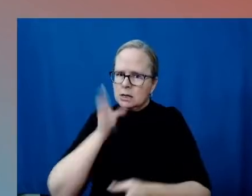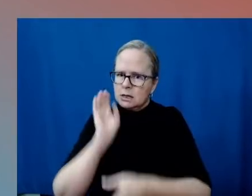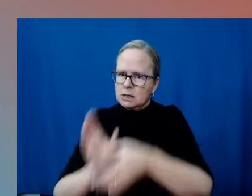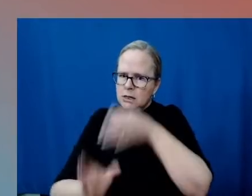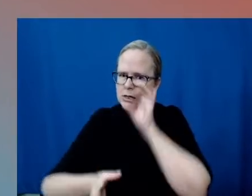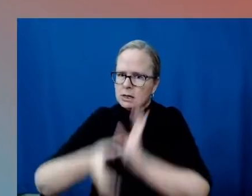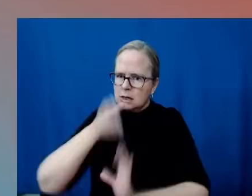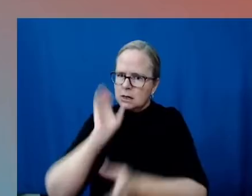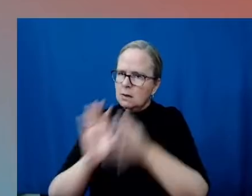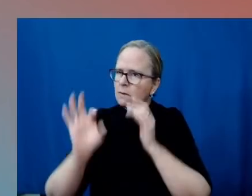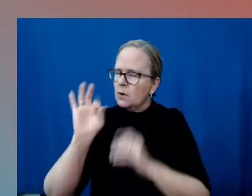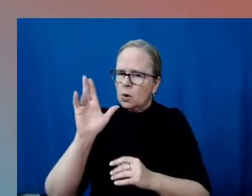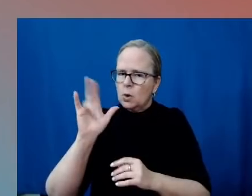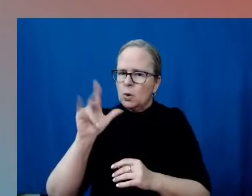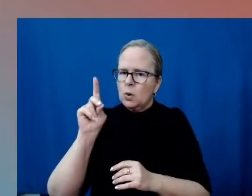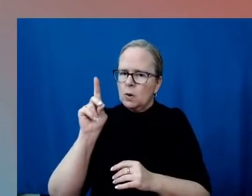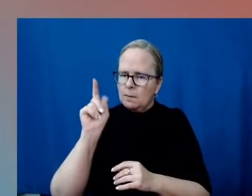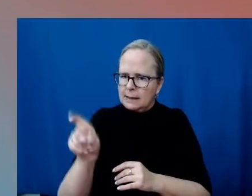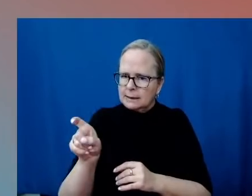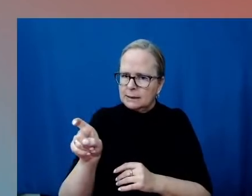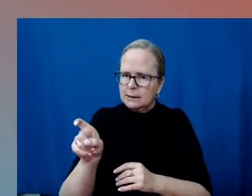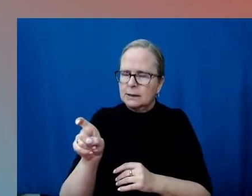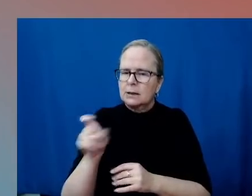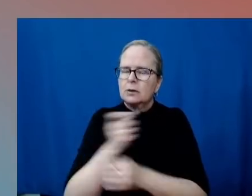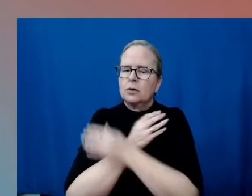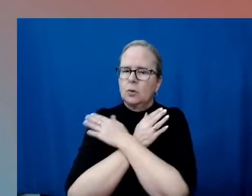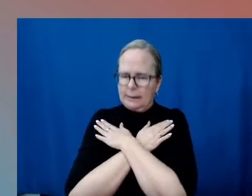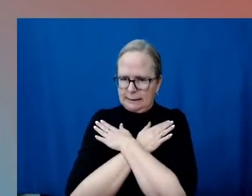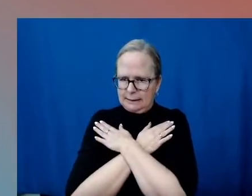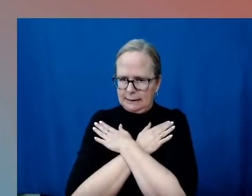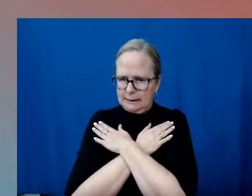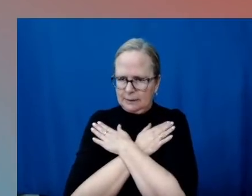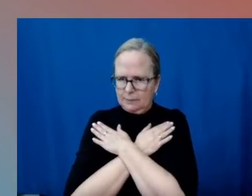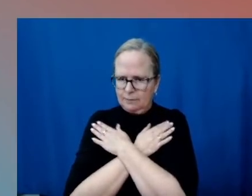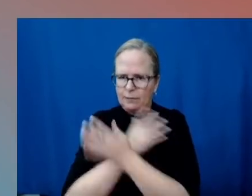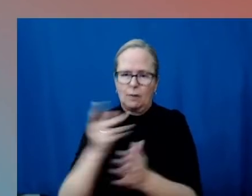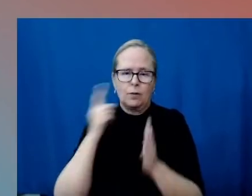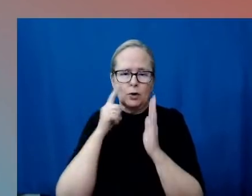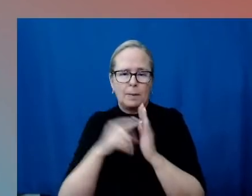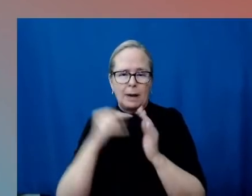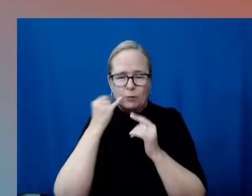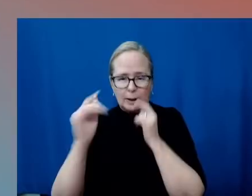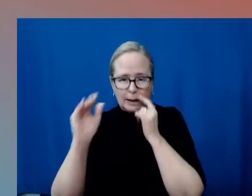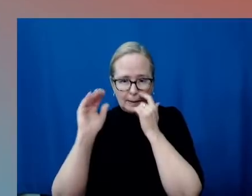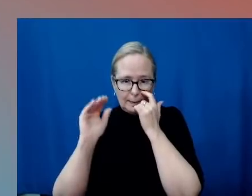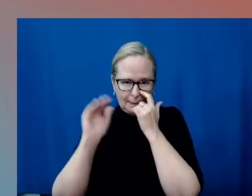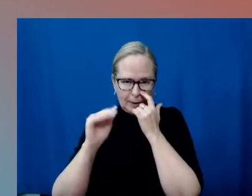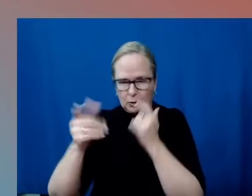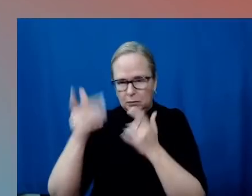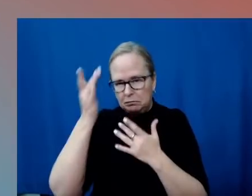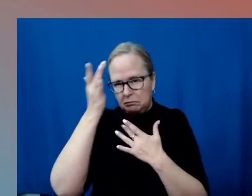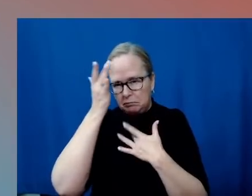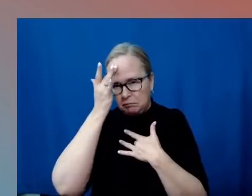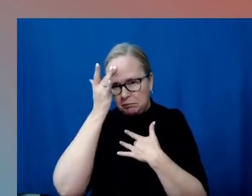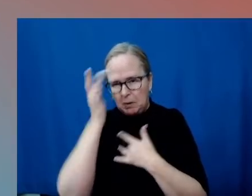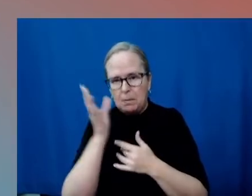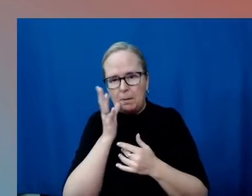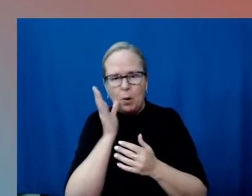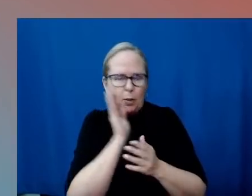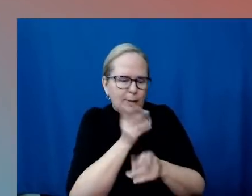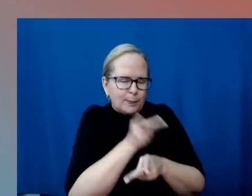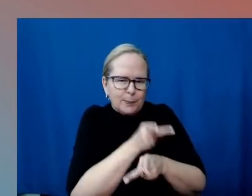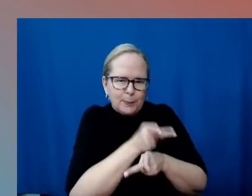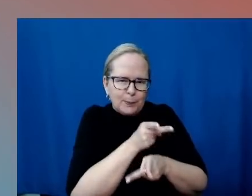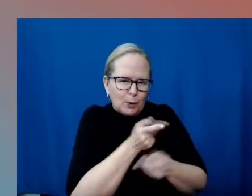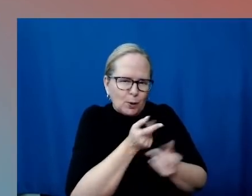lots of rest. And you know, honestly, it's like, for the most part, if you're able to stay at home, it's like, what would your mom do for you? Get the chicken noodle soup, get the